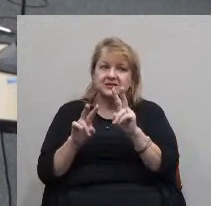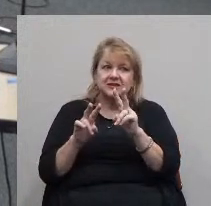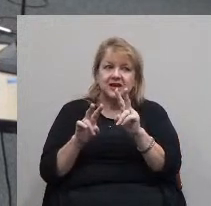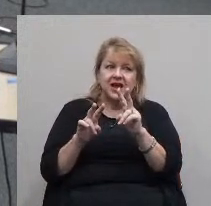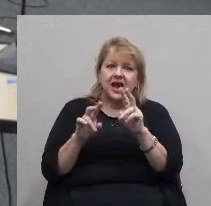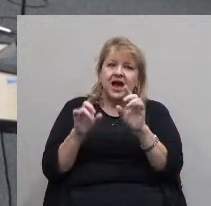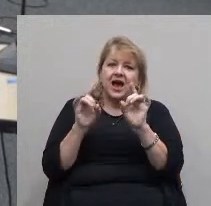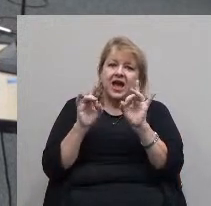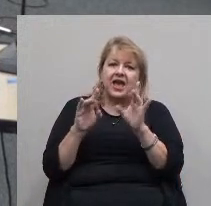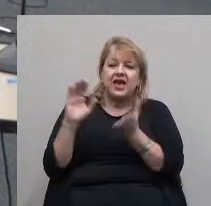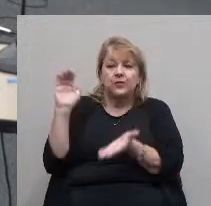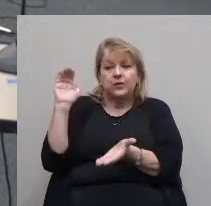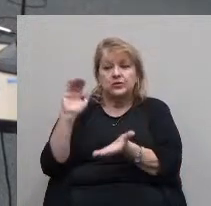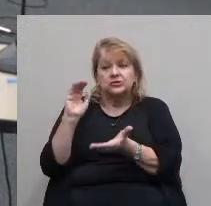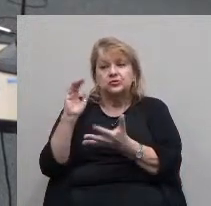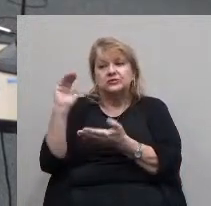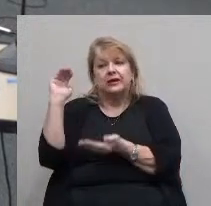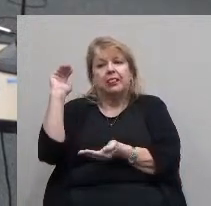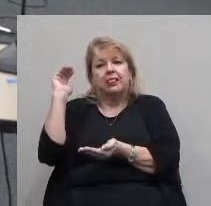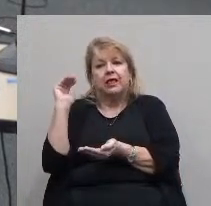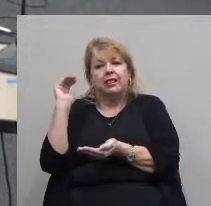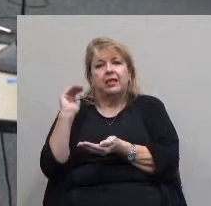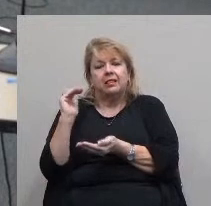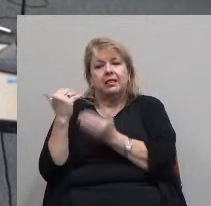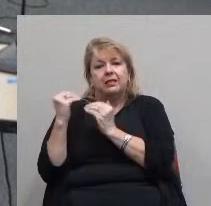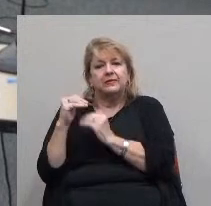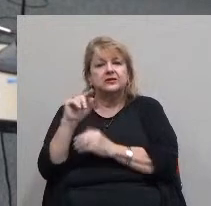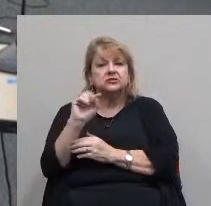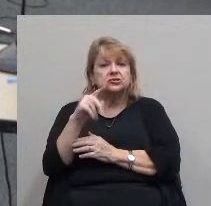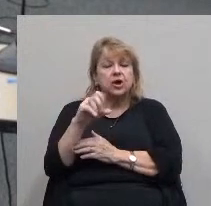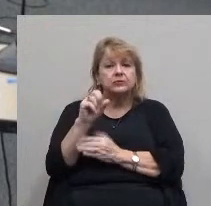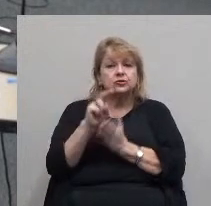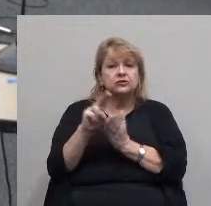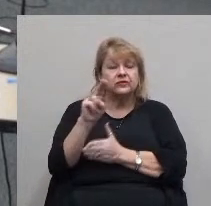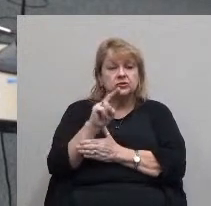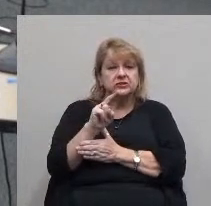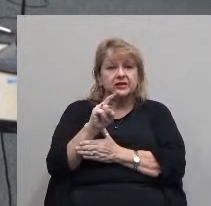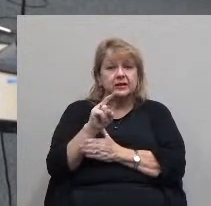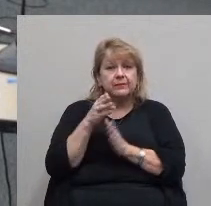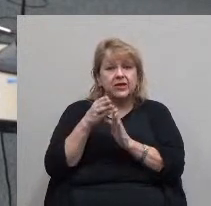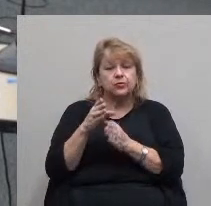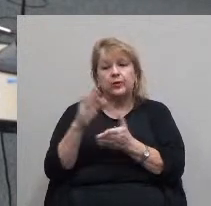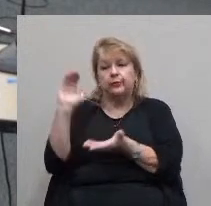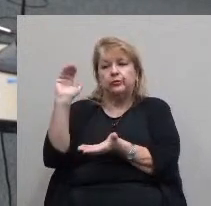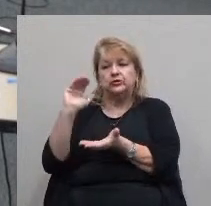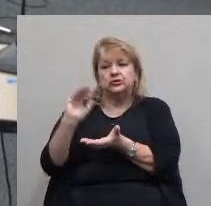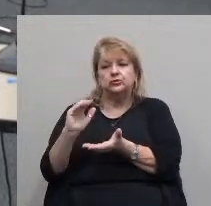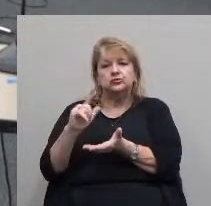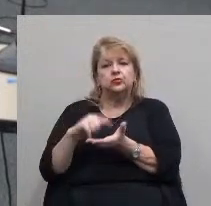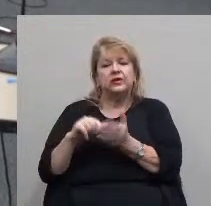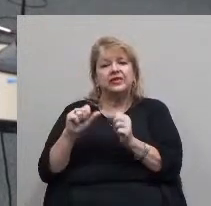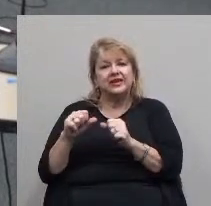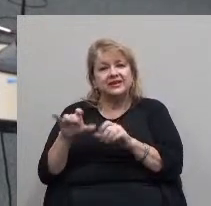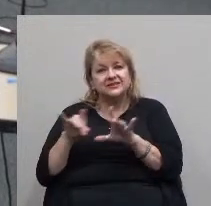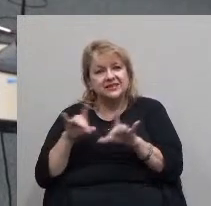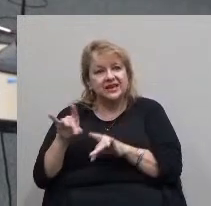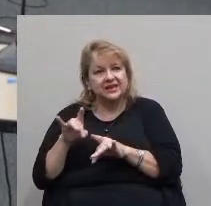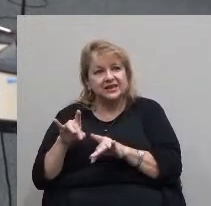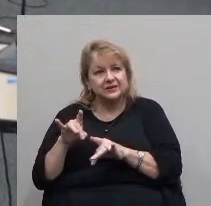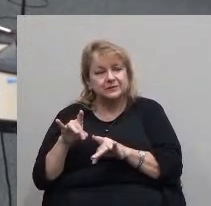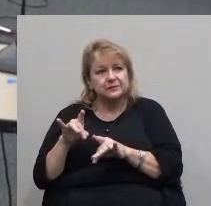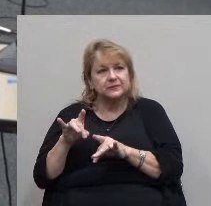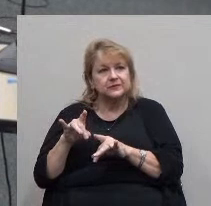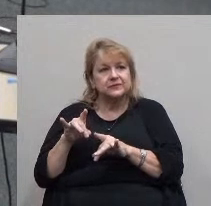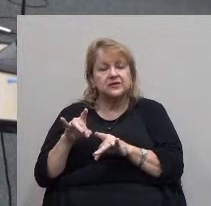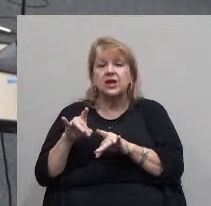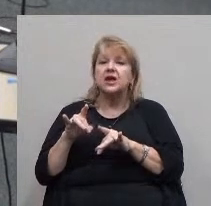hating to reduce in the TOPS University pathway what kids can take. And we're selling our Grow